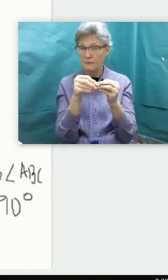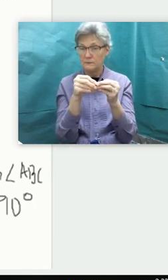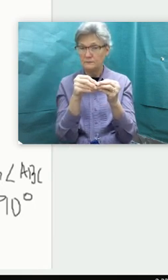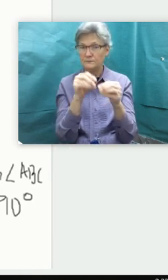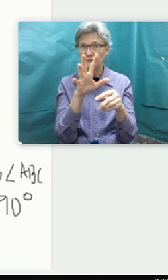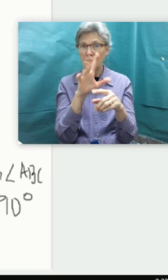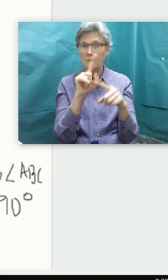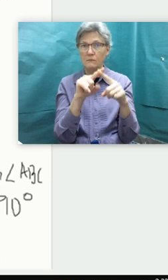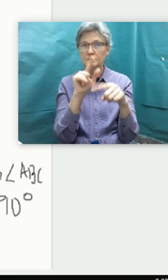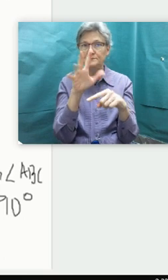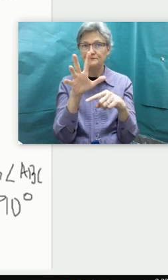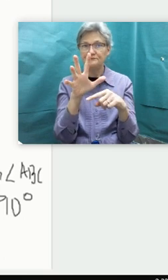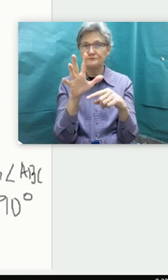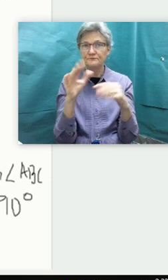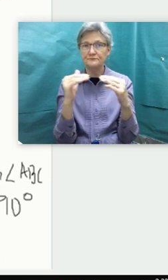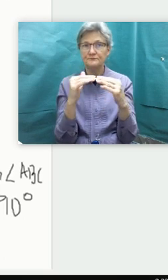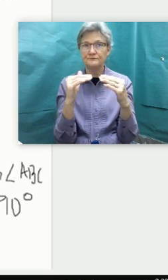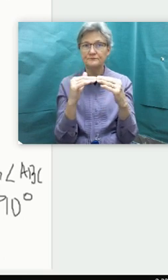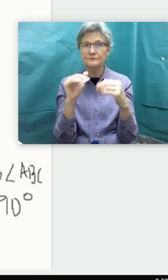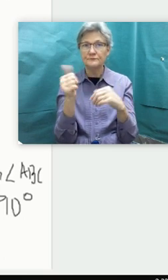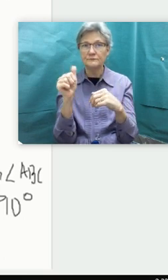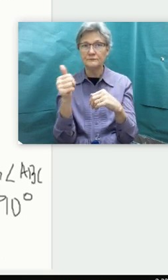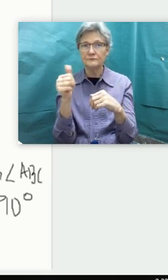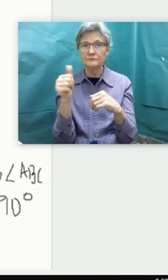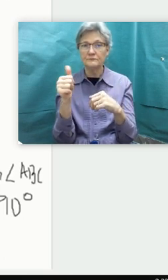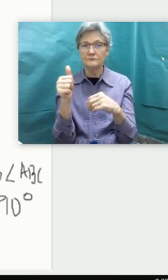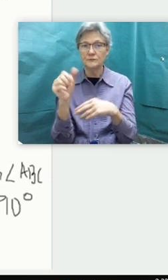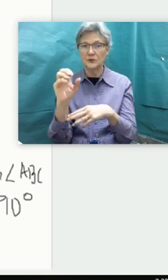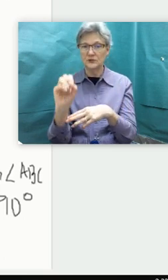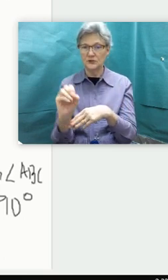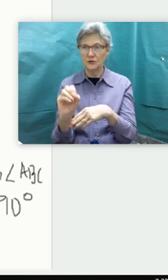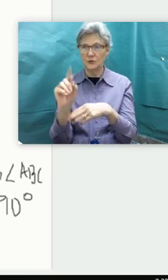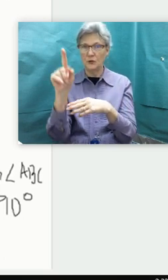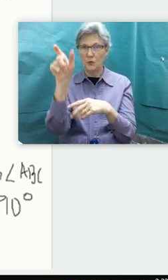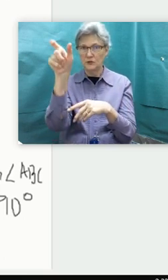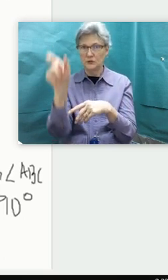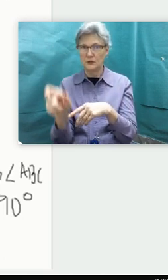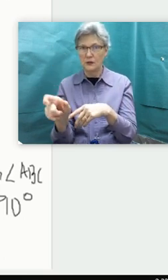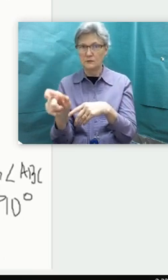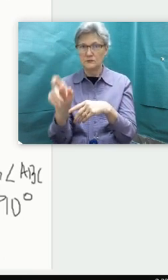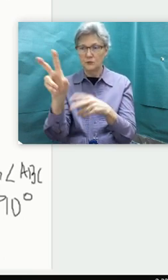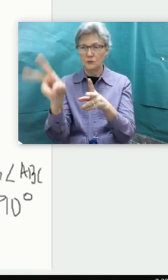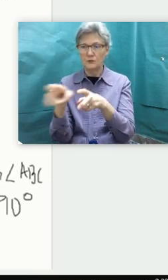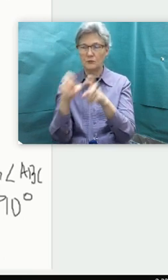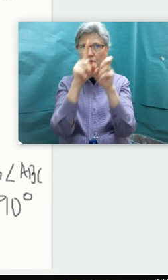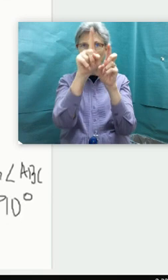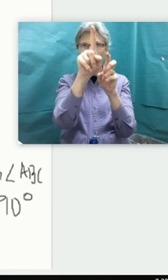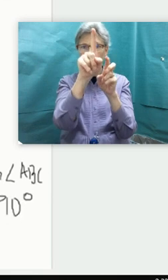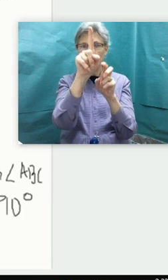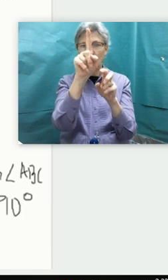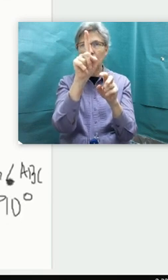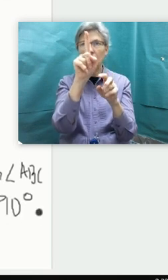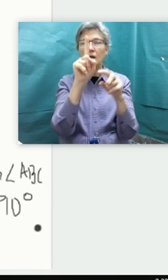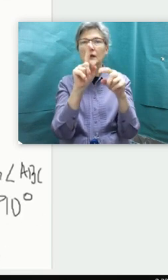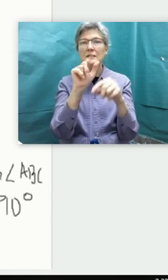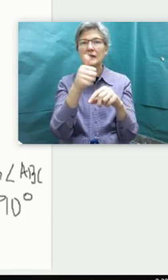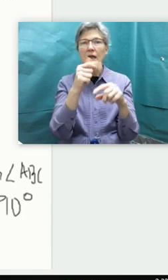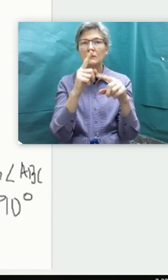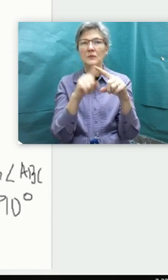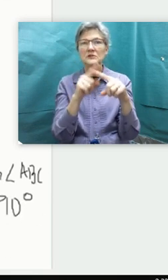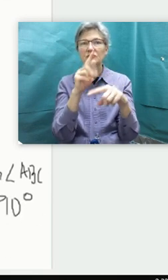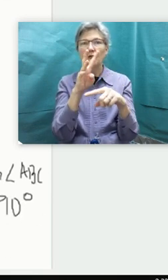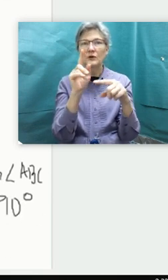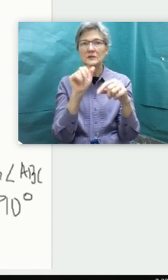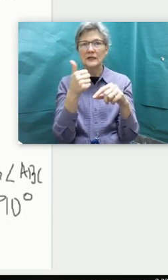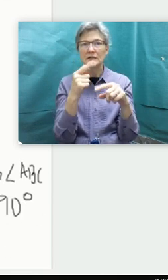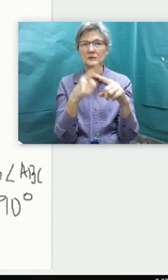5 plus 5 is 10. So I put a 0 in my ones place. I regroup the 1. 1 10 plus 4